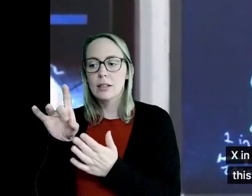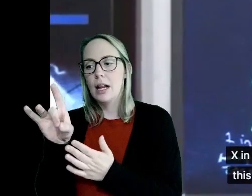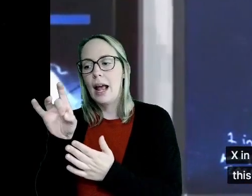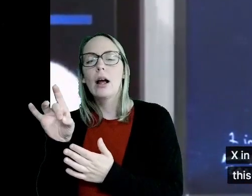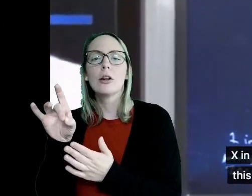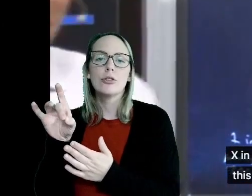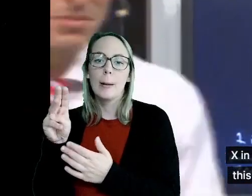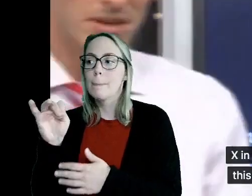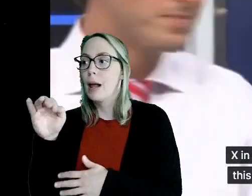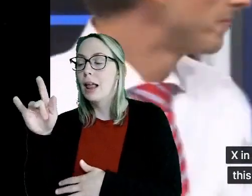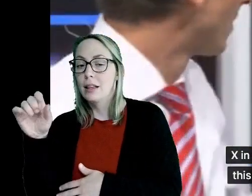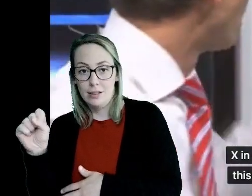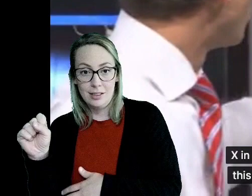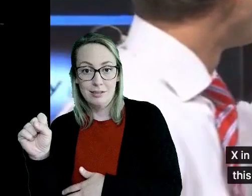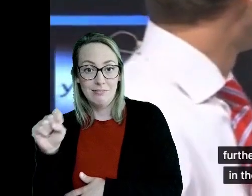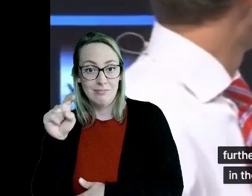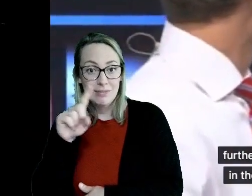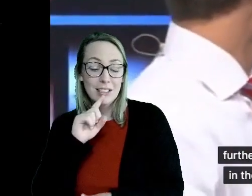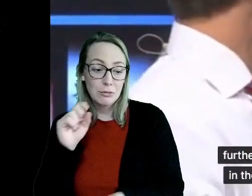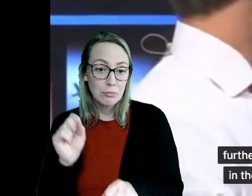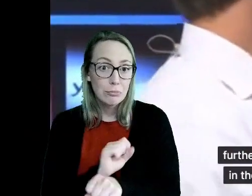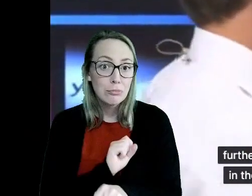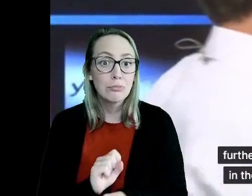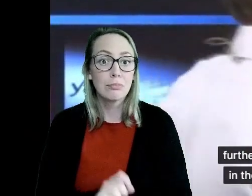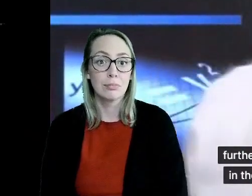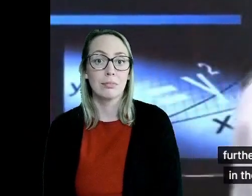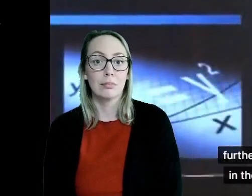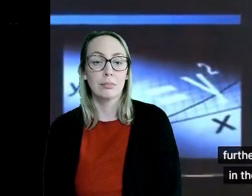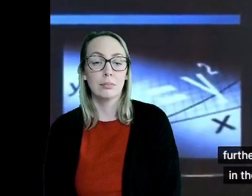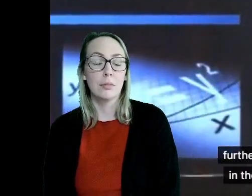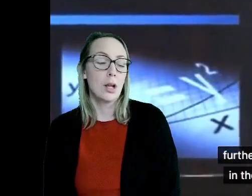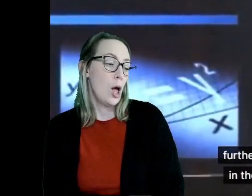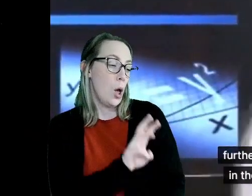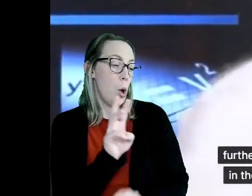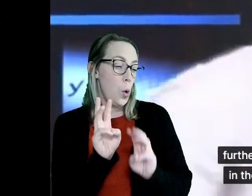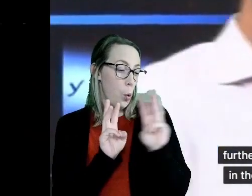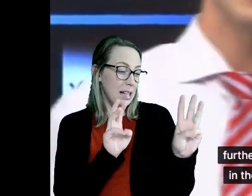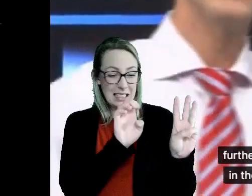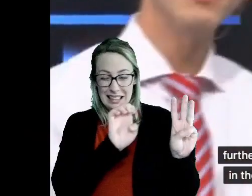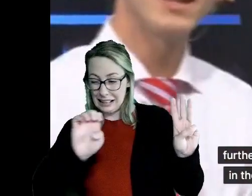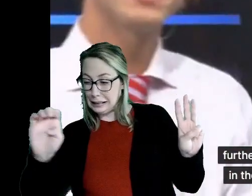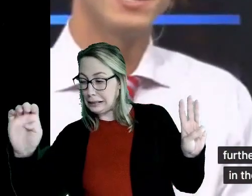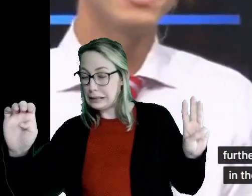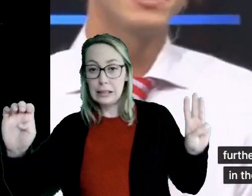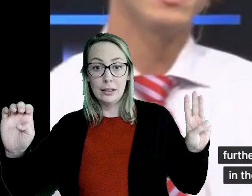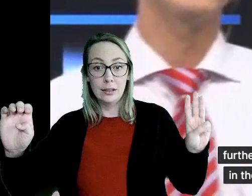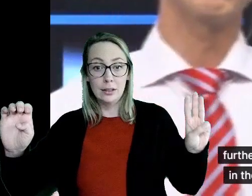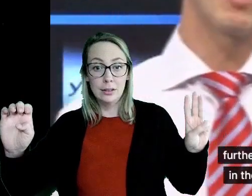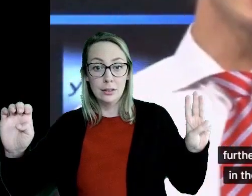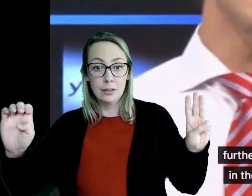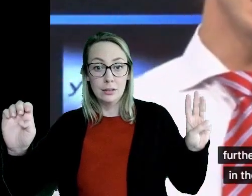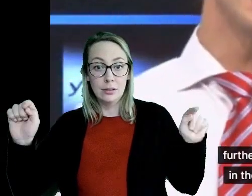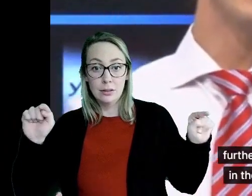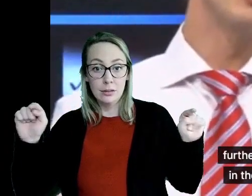So this is actually a true statement. The furthest west to the furthest east point in the United States